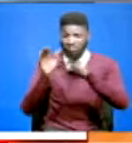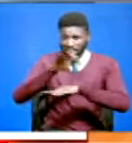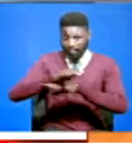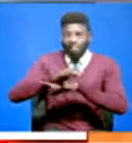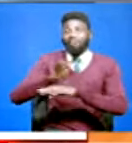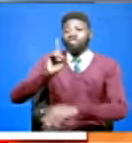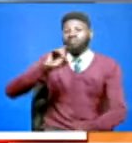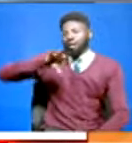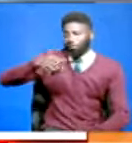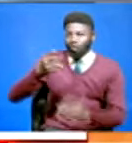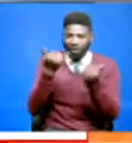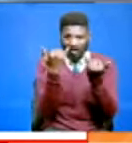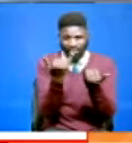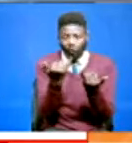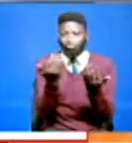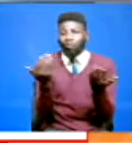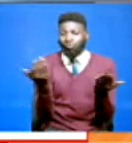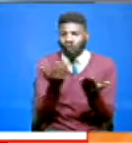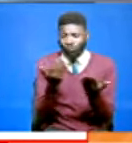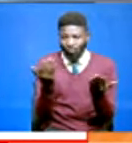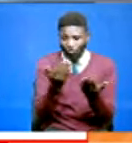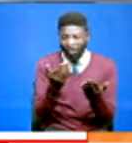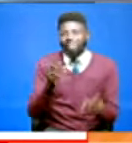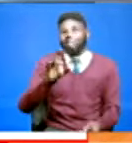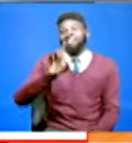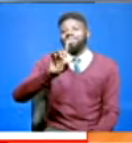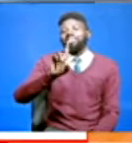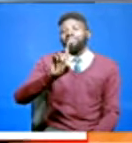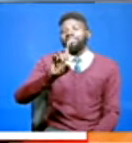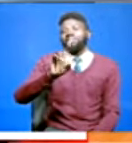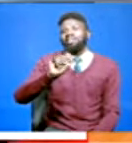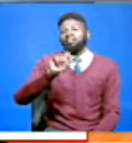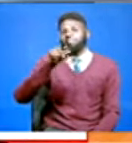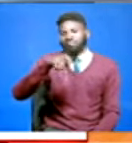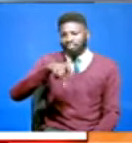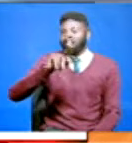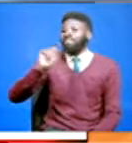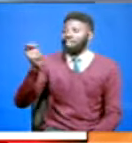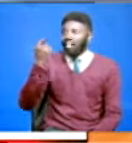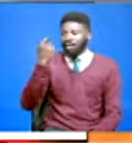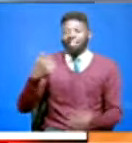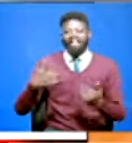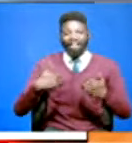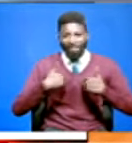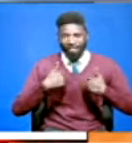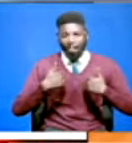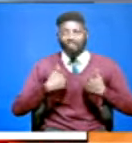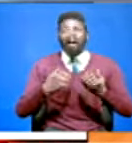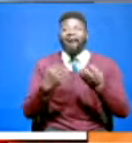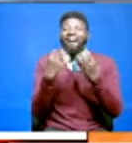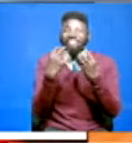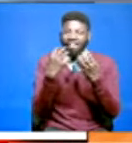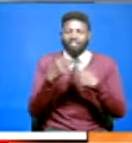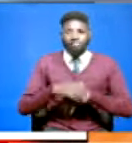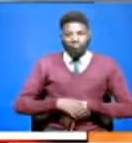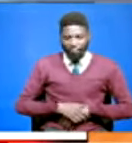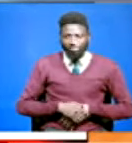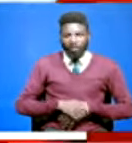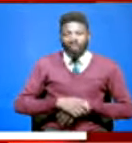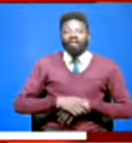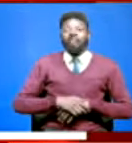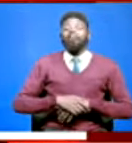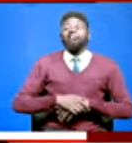Of Nairobi, where the Democratic Action Party of Kenya is having a press briefing. The patron of the party, Eugene Wamalwa,